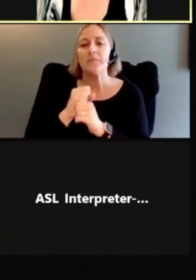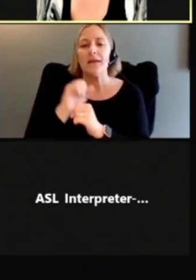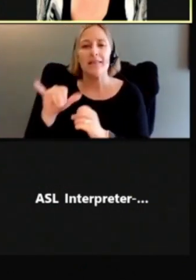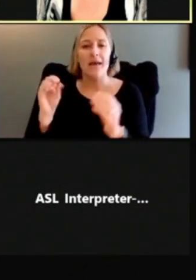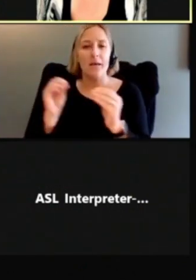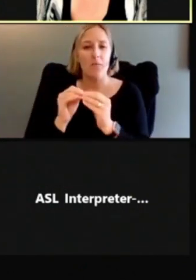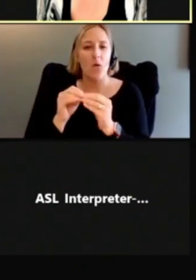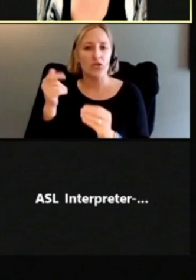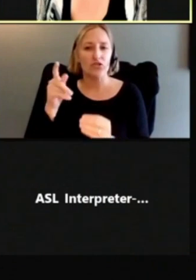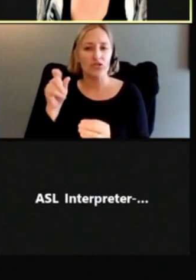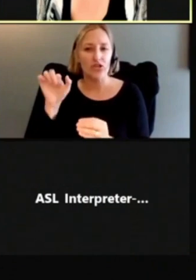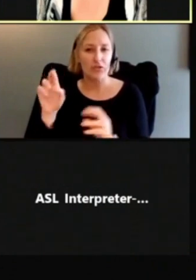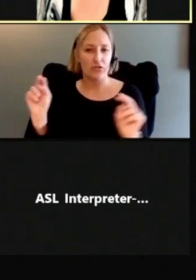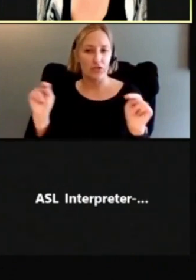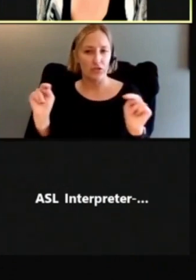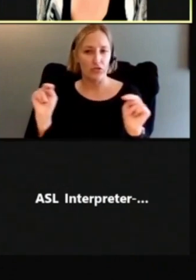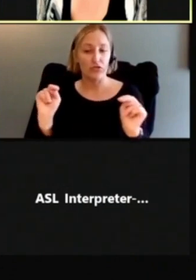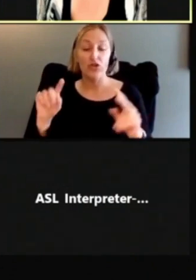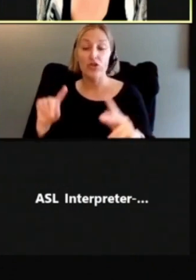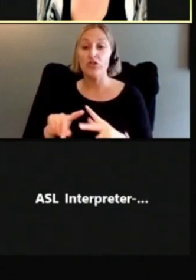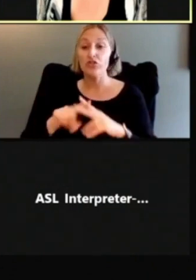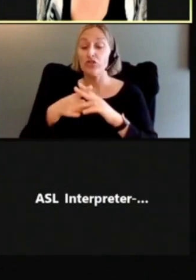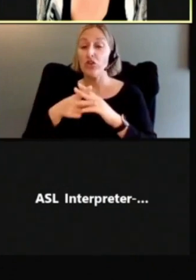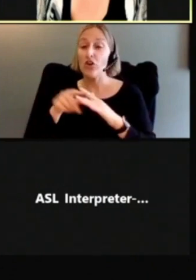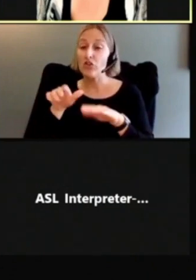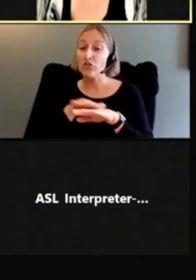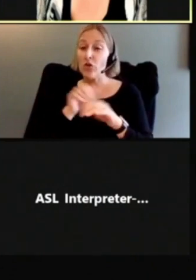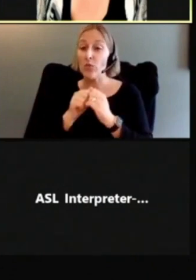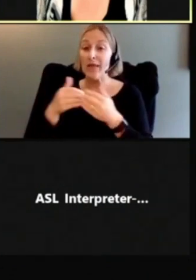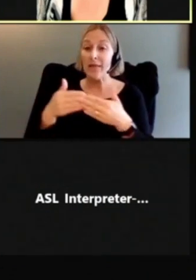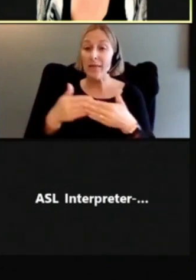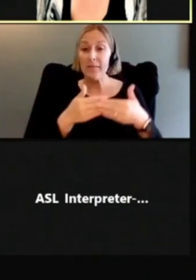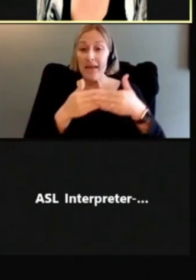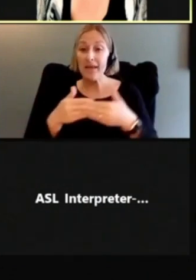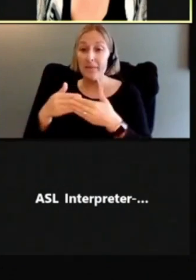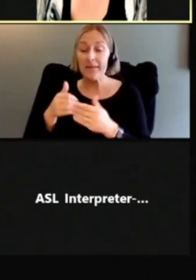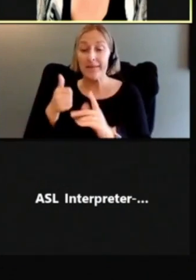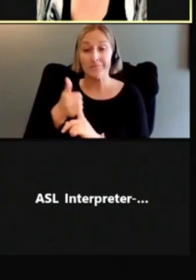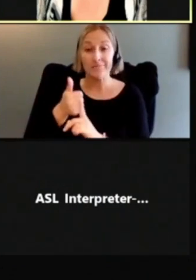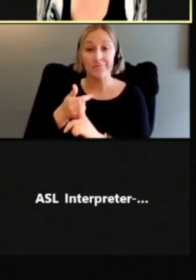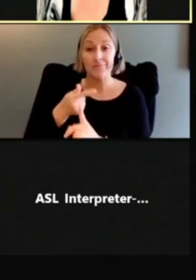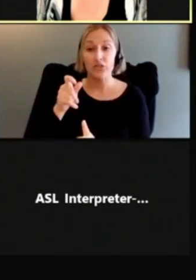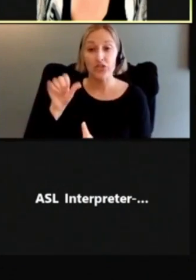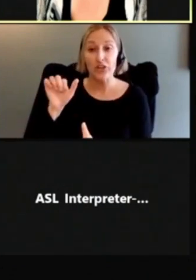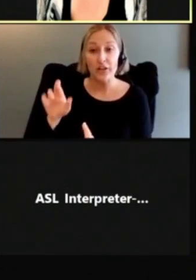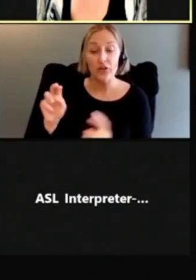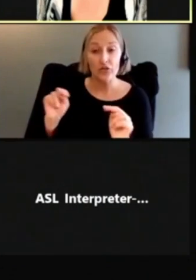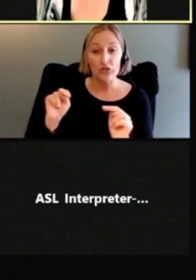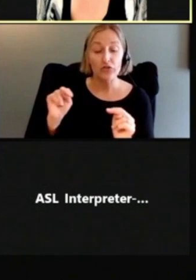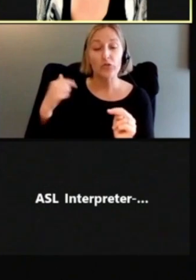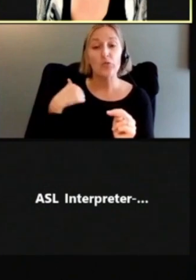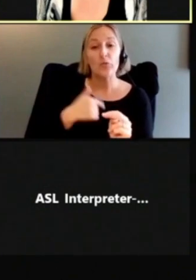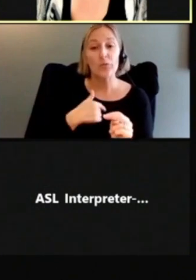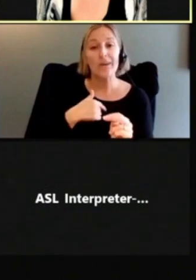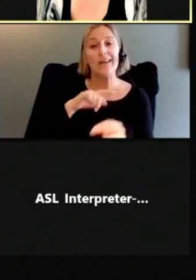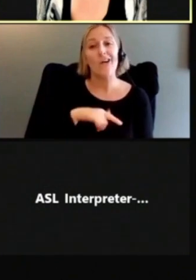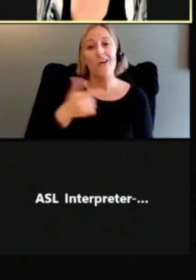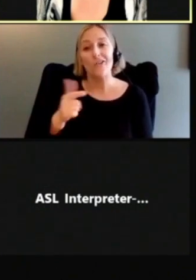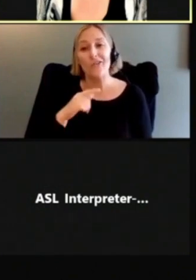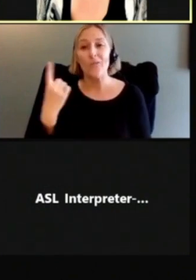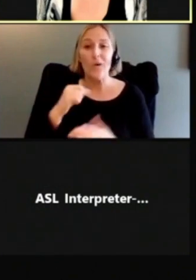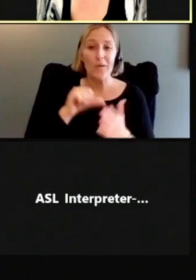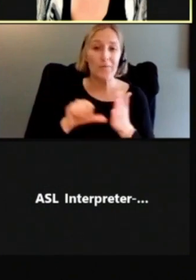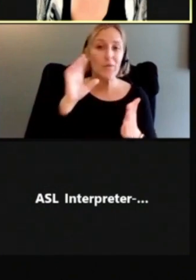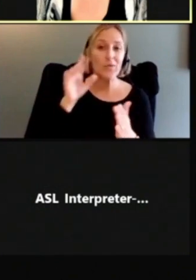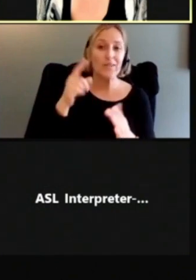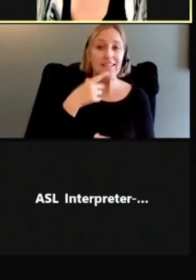slowly where we made the baby gender neutral. We used to do alternating he, she. So on one page it would be he, the next page we'd